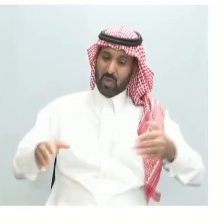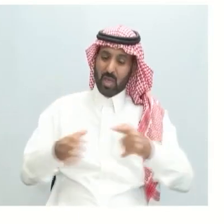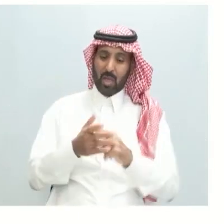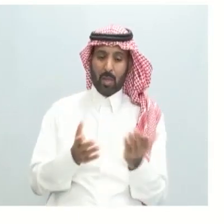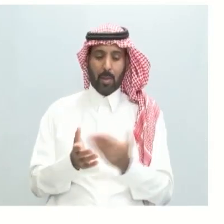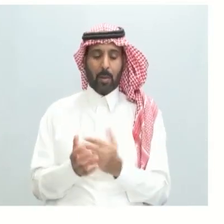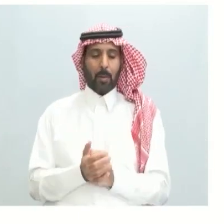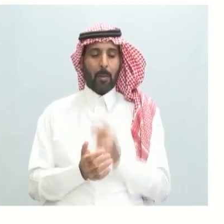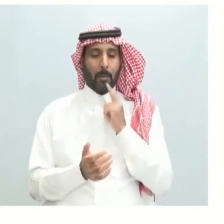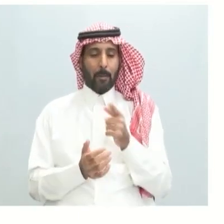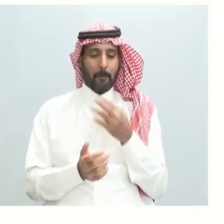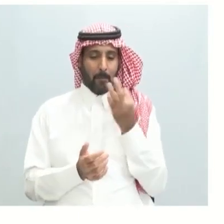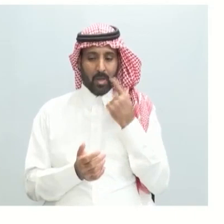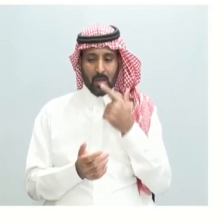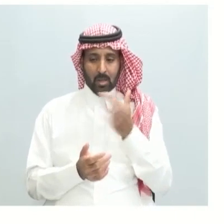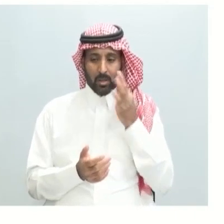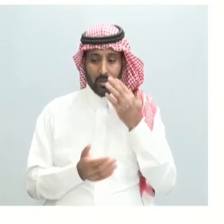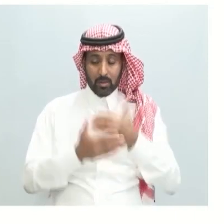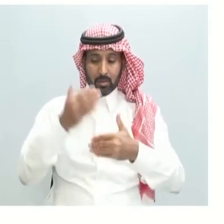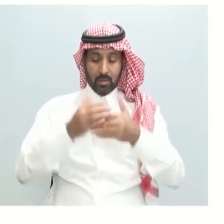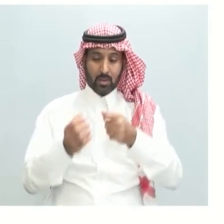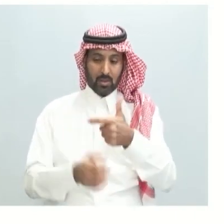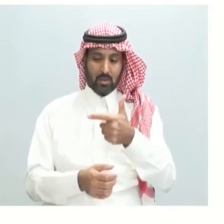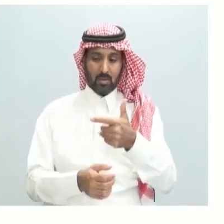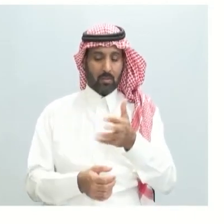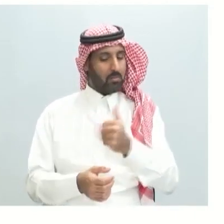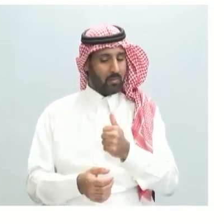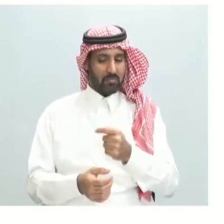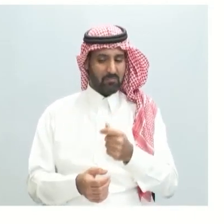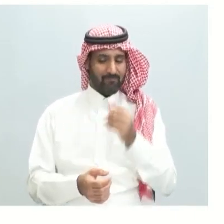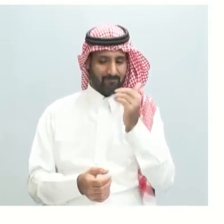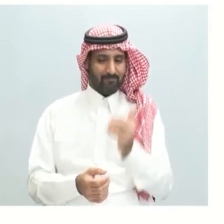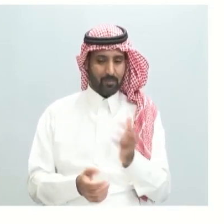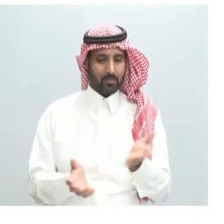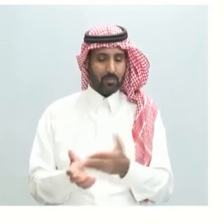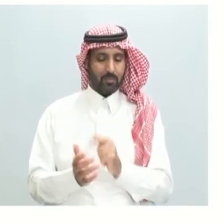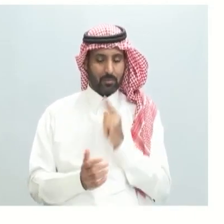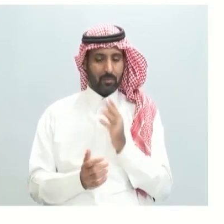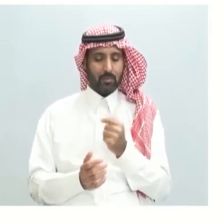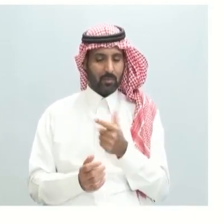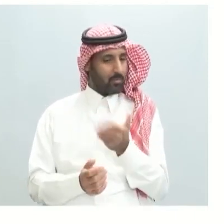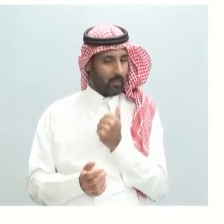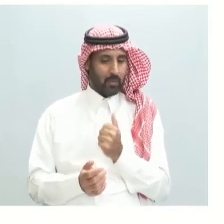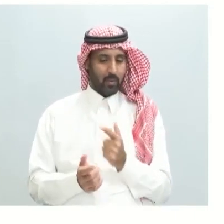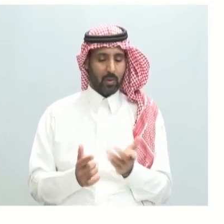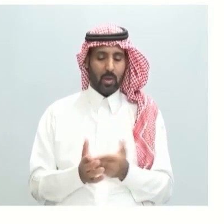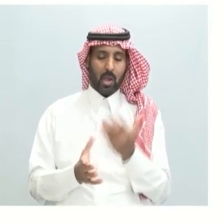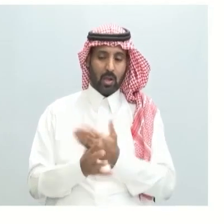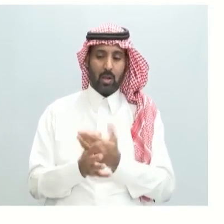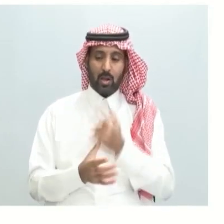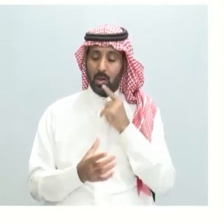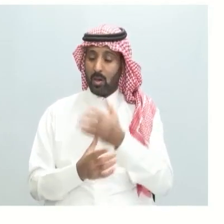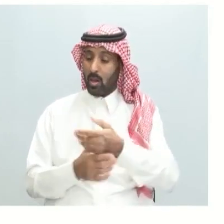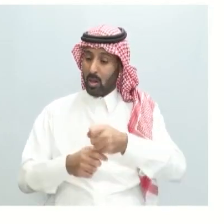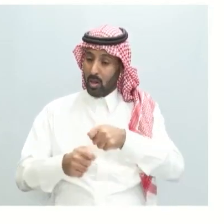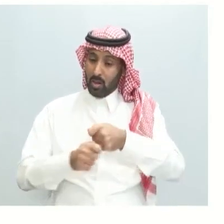of instruction, it's easy to build. The cost, of course, it's cheap. It's not expensive because of the